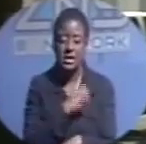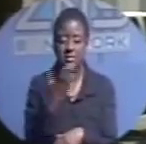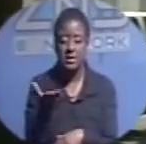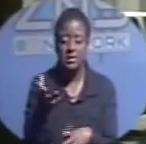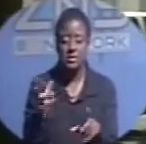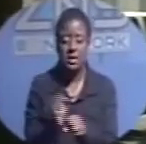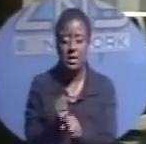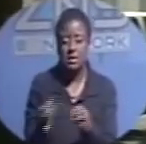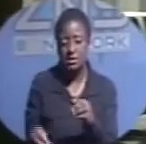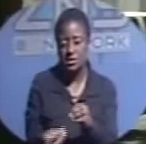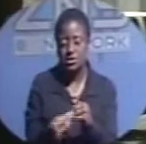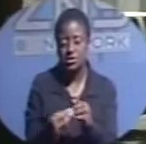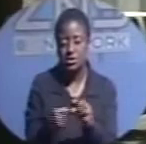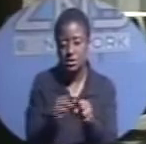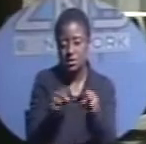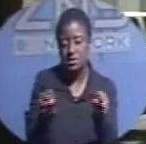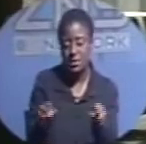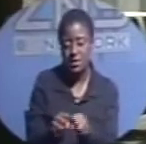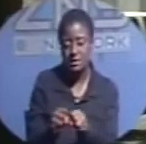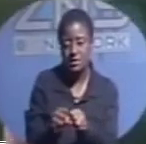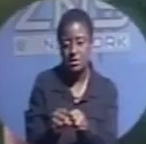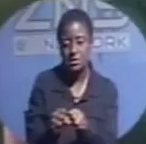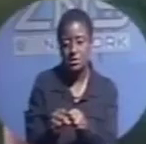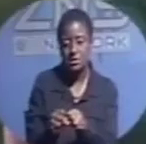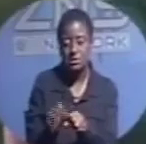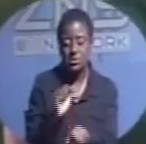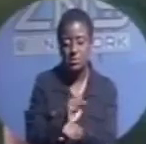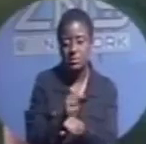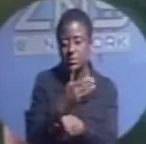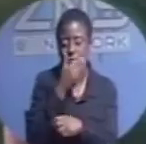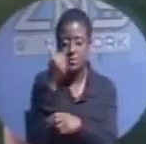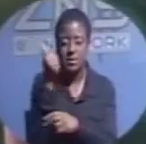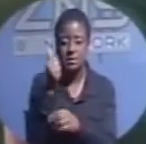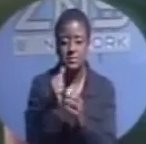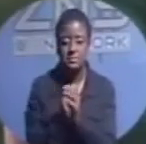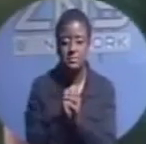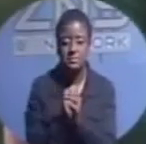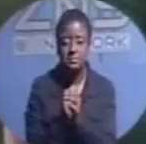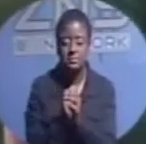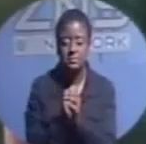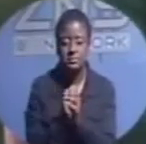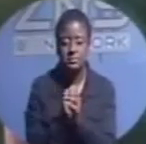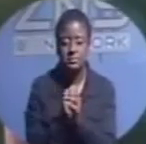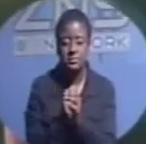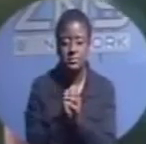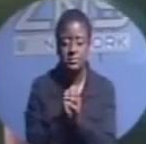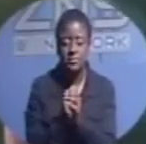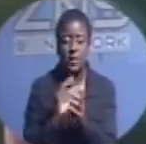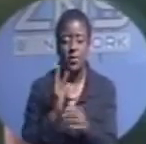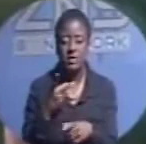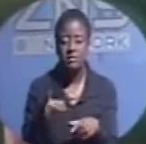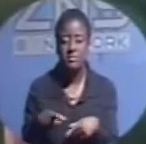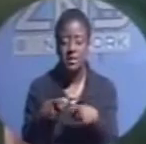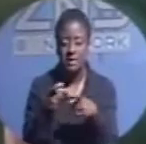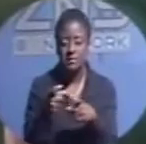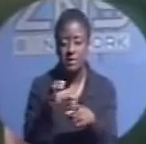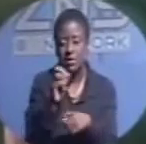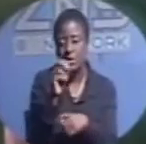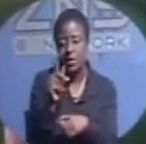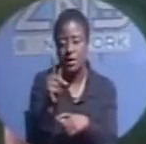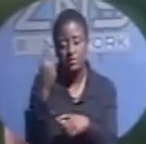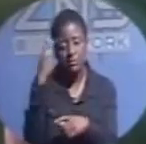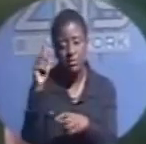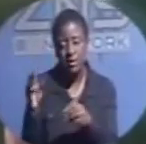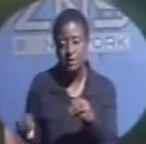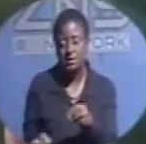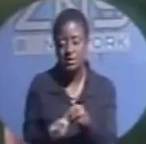additional space to perform their duties more efficiently. We have just been given the go-ahead, Attorney General, for additional space in